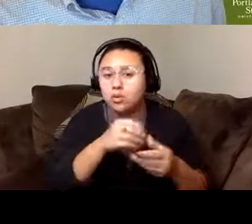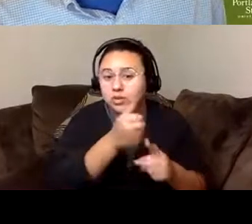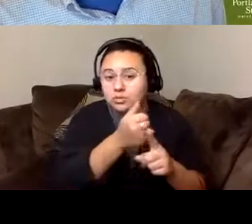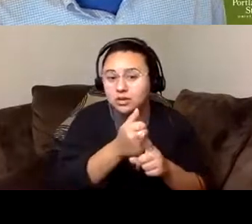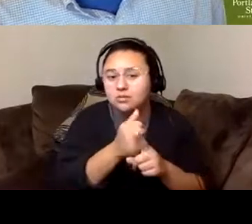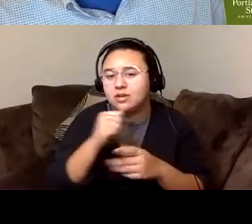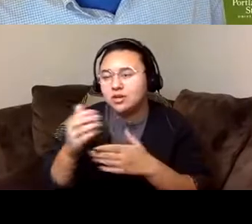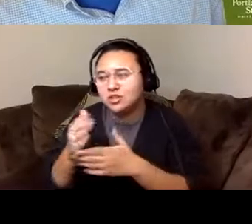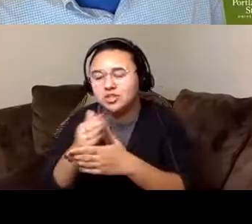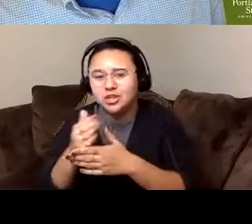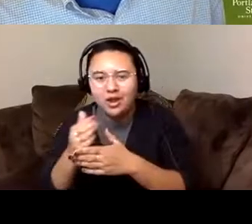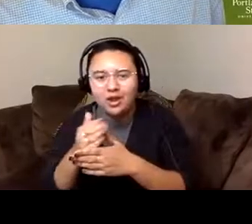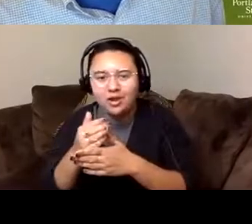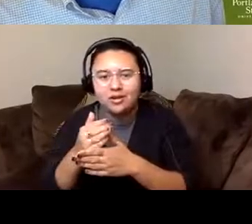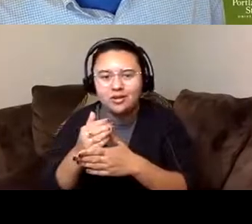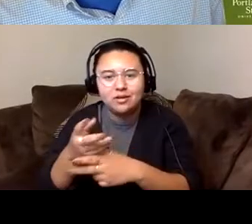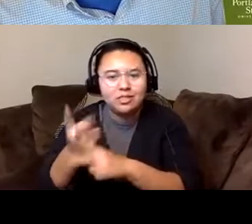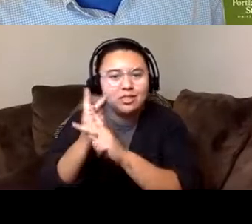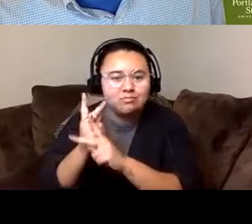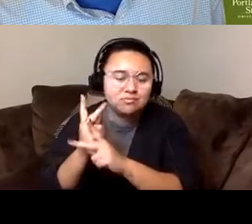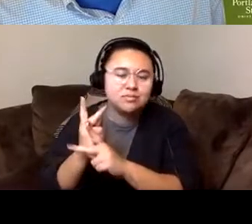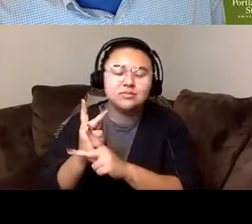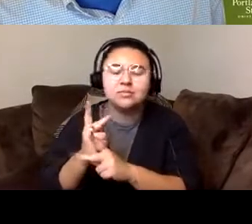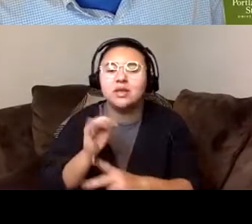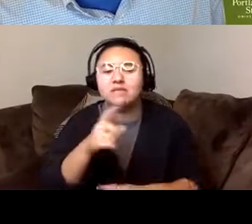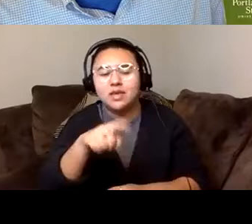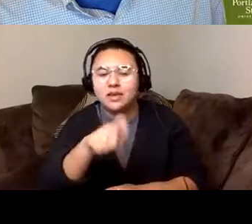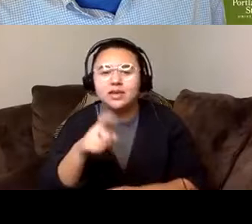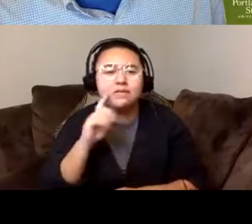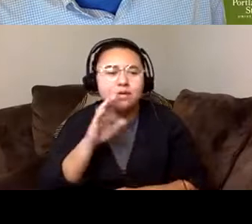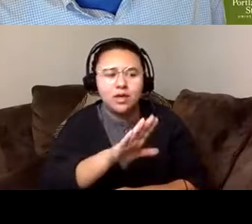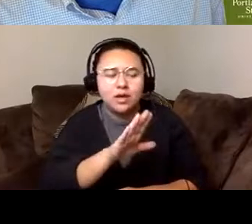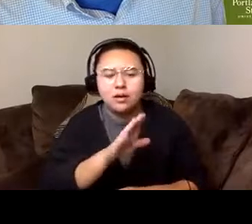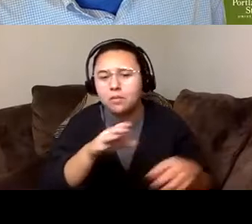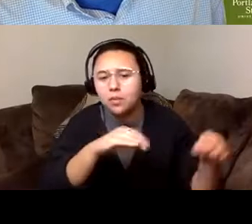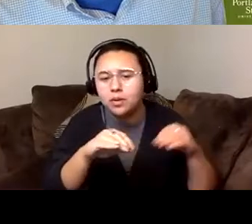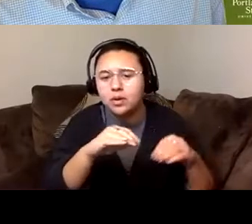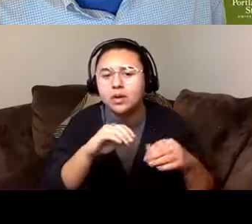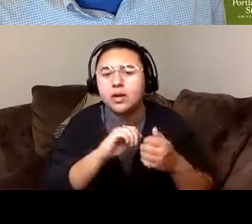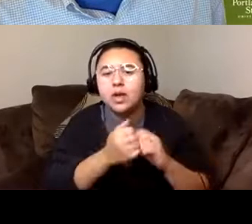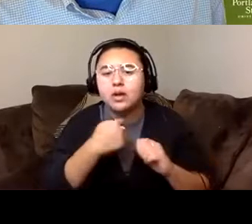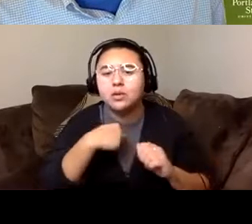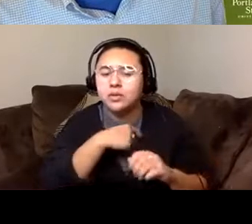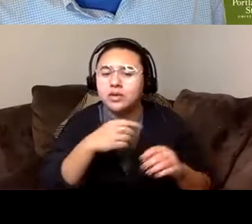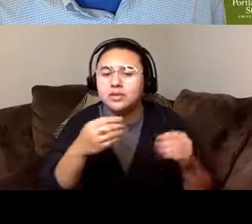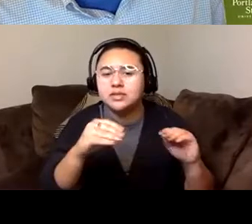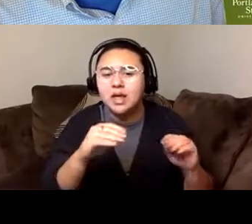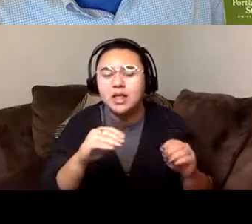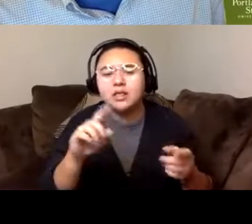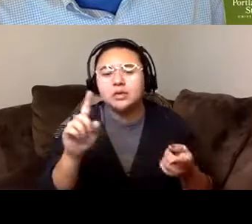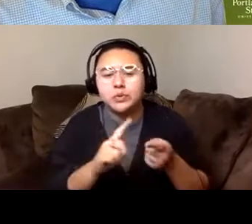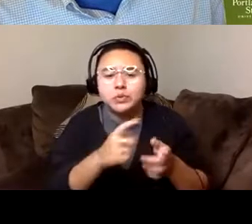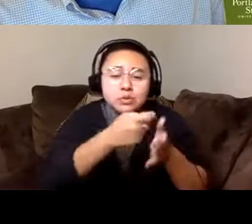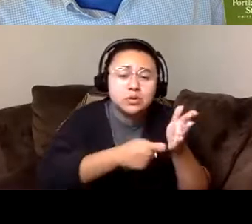than shared, if that's what they need for their own mobility. And how can we subsidize those the way that we subsidize electric vehicles, car vehicles